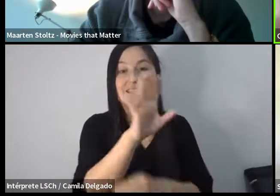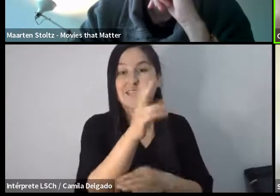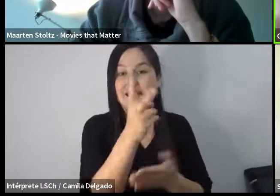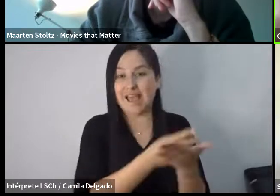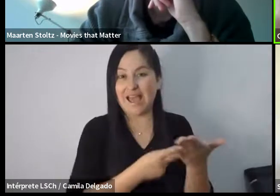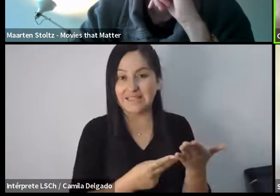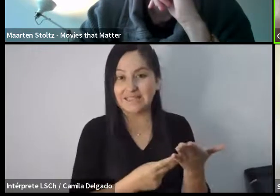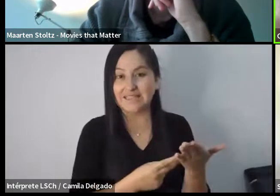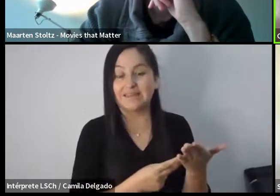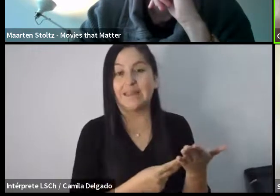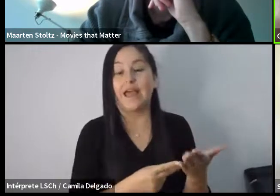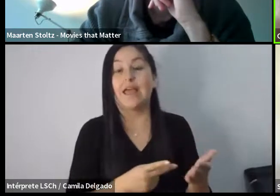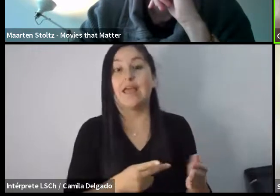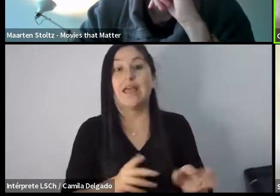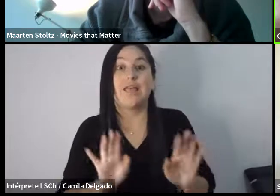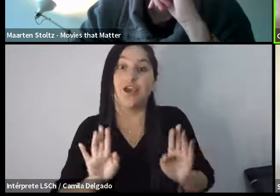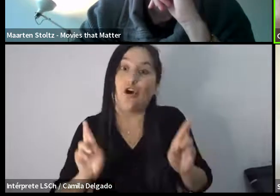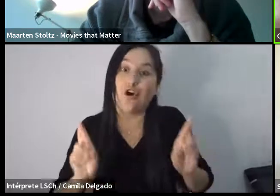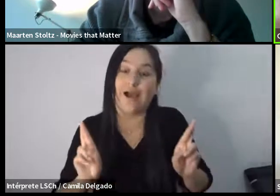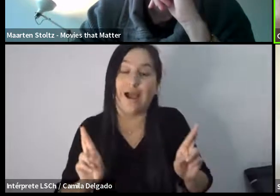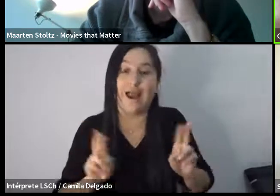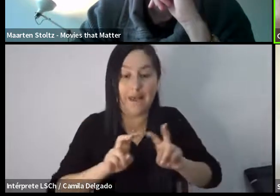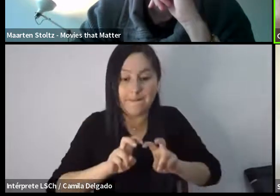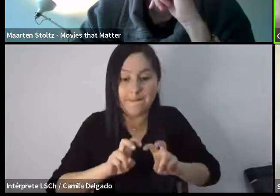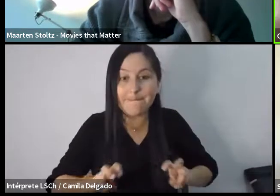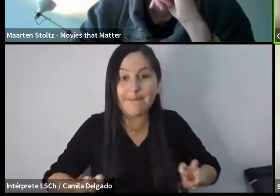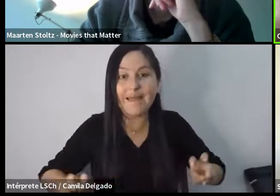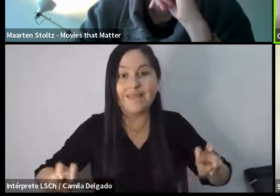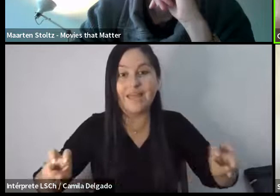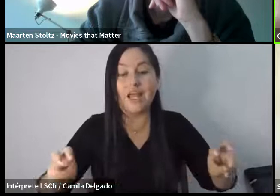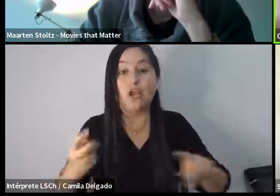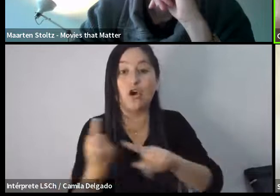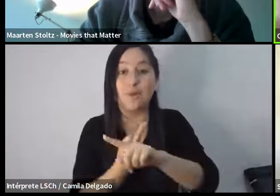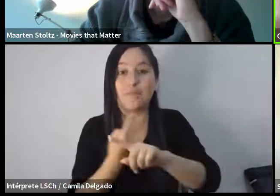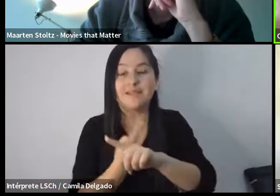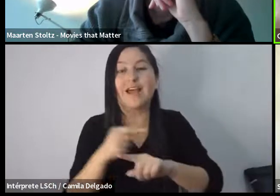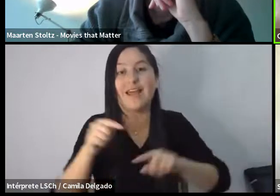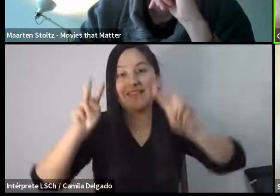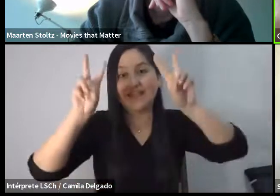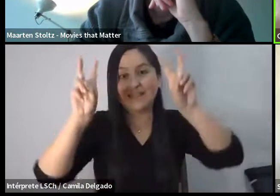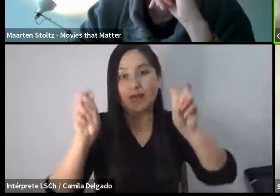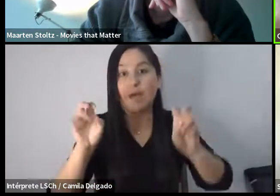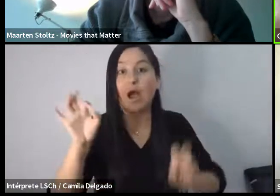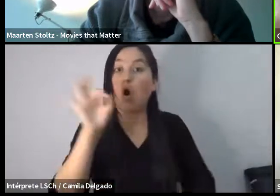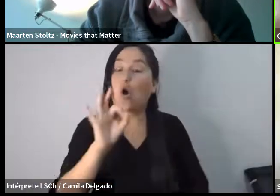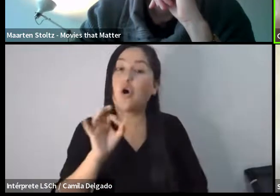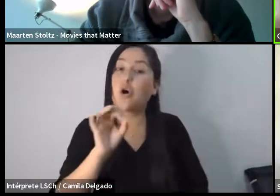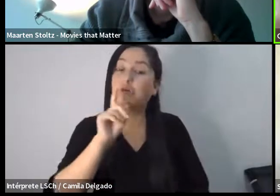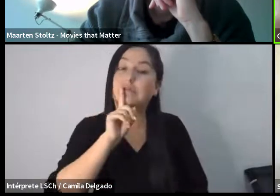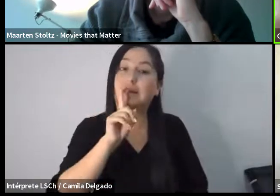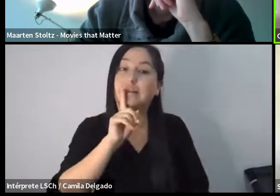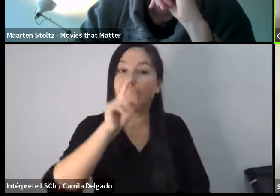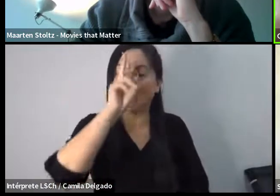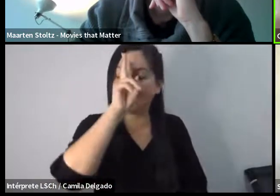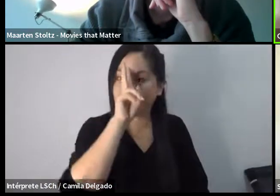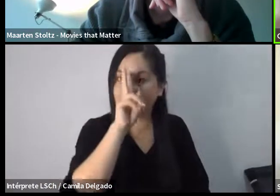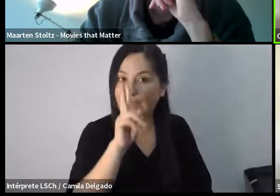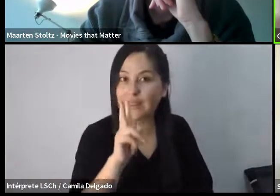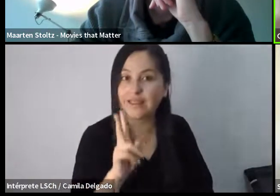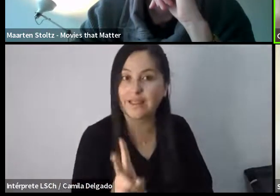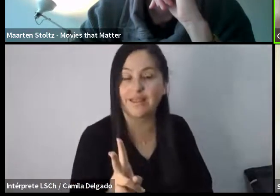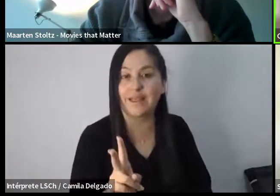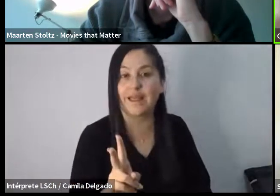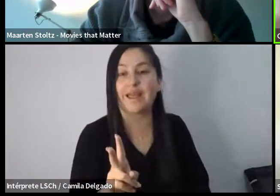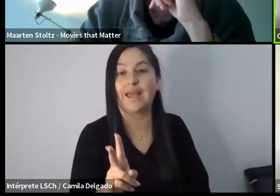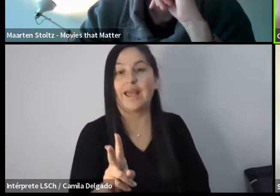topic, because we will have the honor to bring Alexei Paluyan, which is director of the film Courage, which